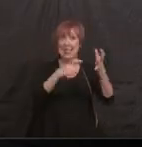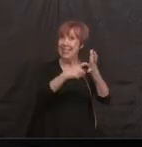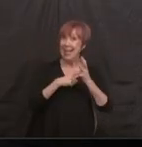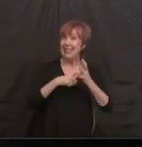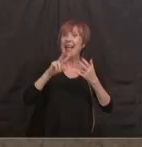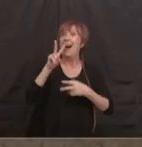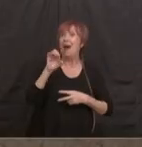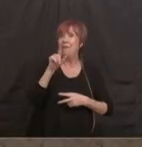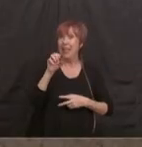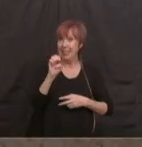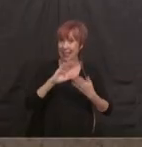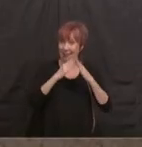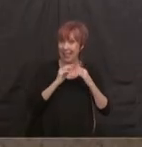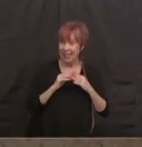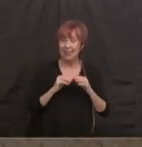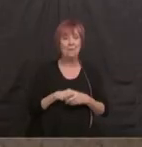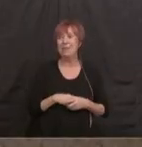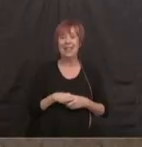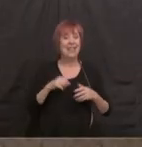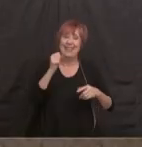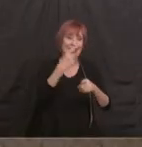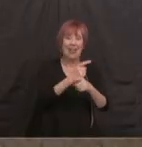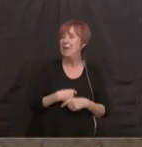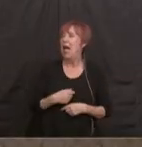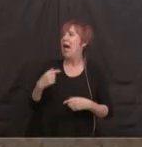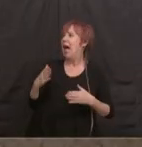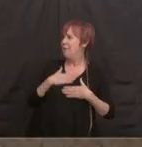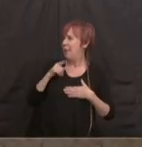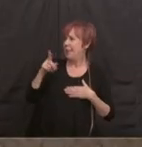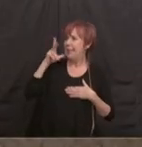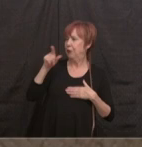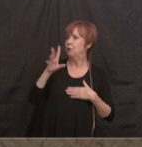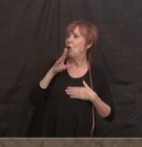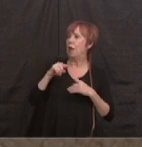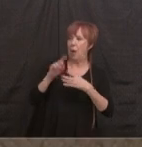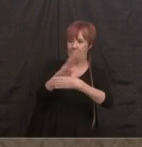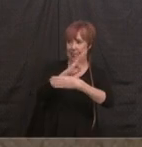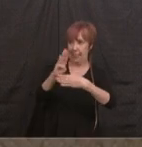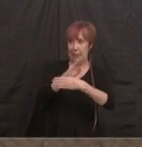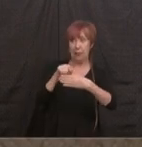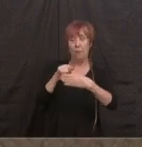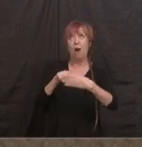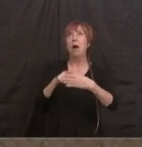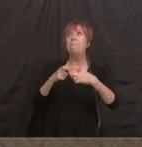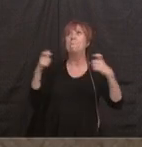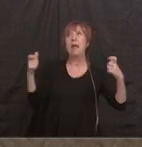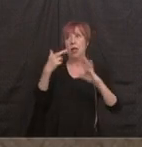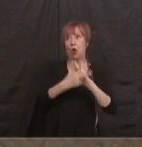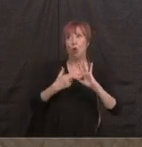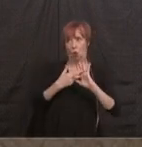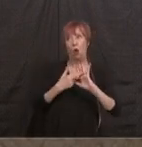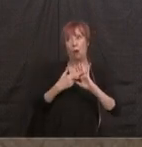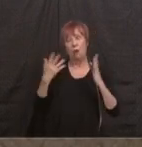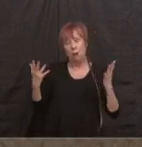No, it does. And I'm particularly happy to hear you ask about business, because business has a giant role to play here. I mean, let's